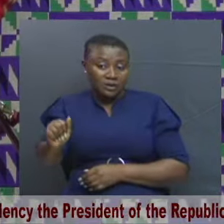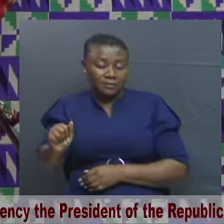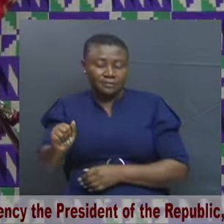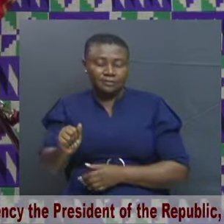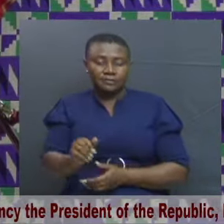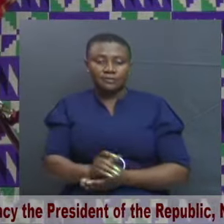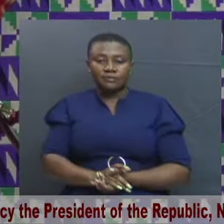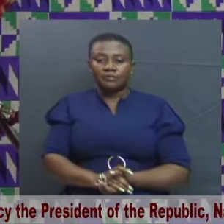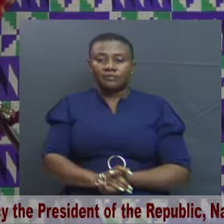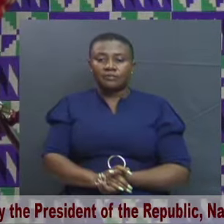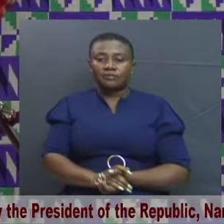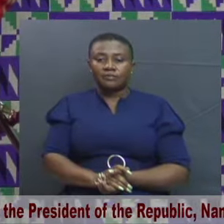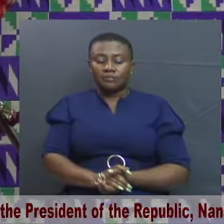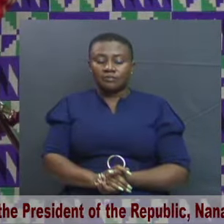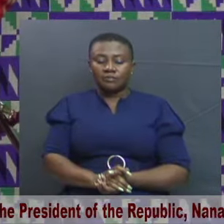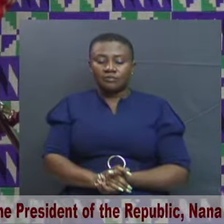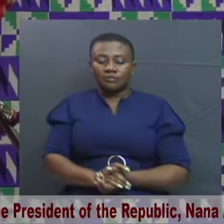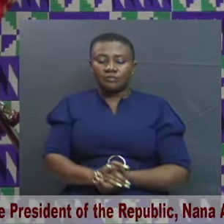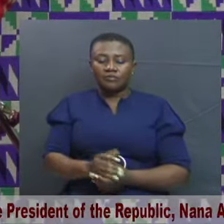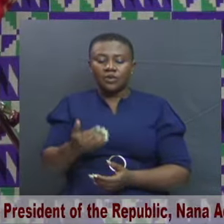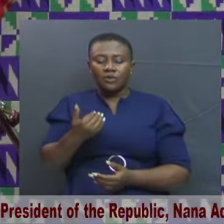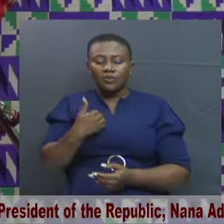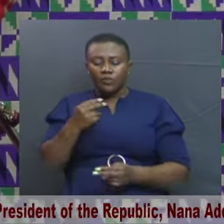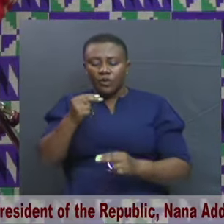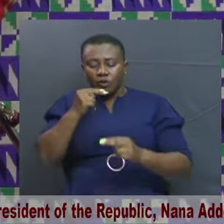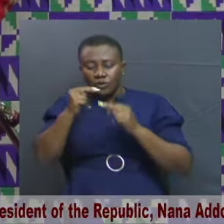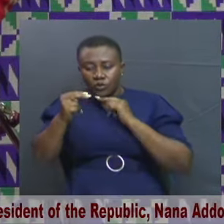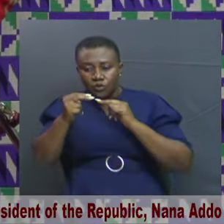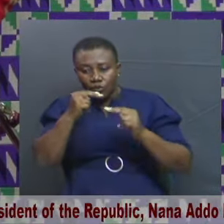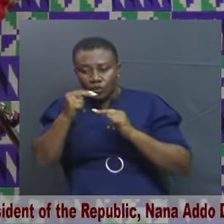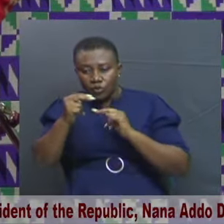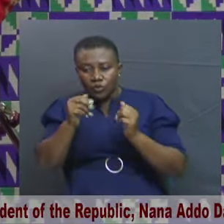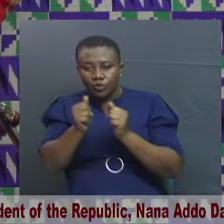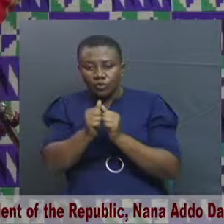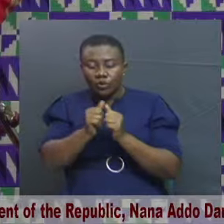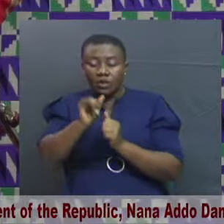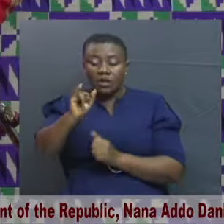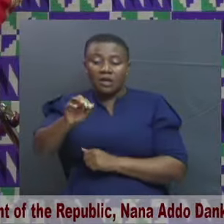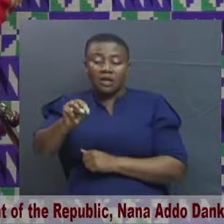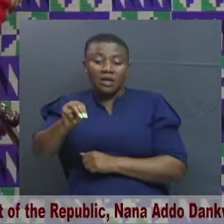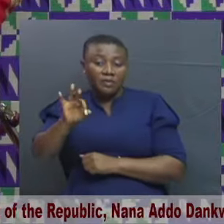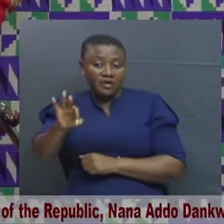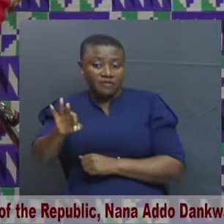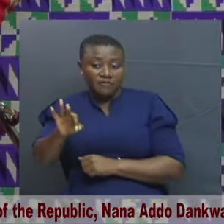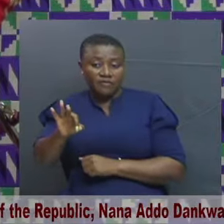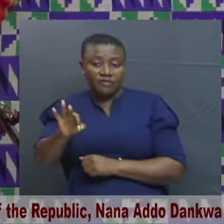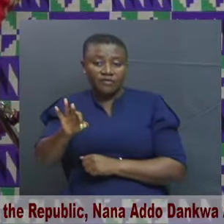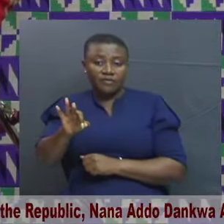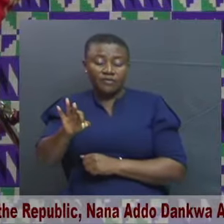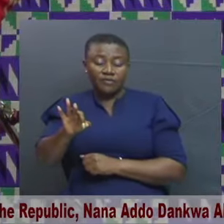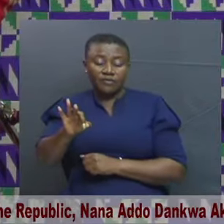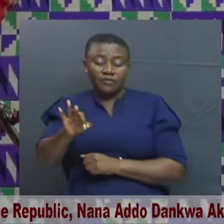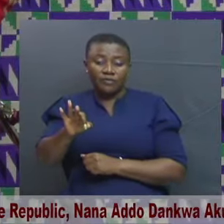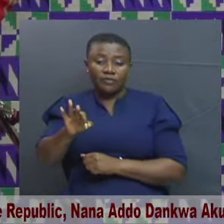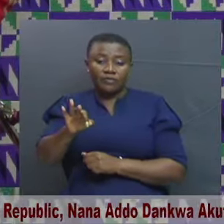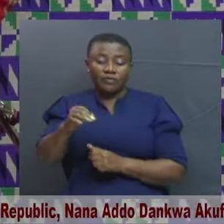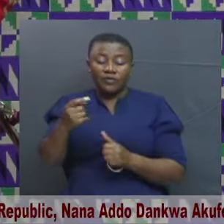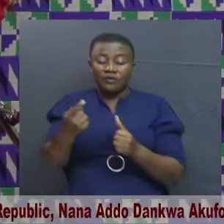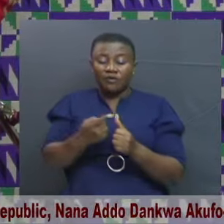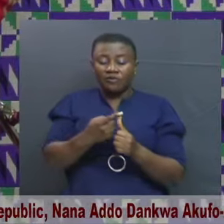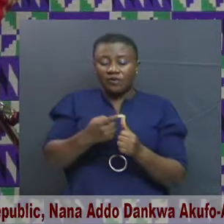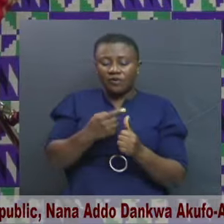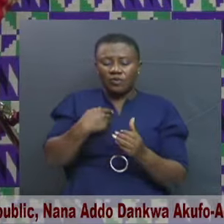nation we were in the midst of negotiations with the international monetary fund we faced with a very